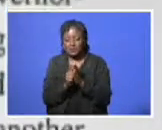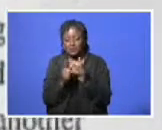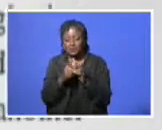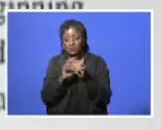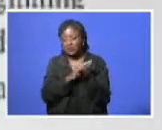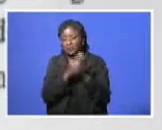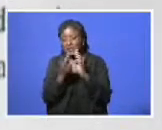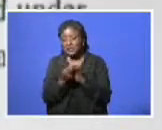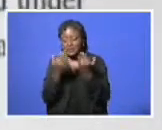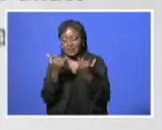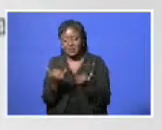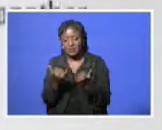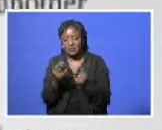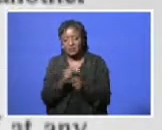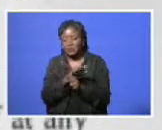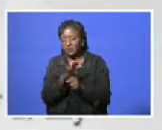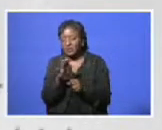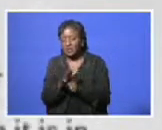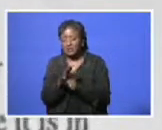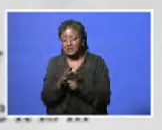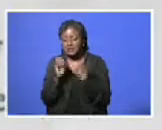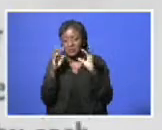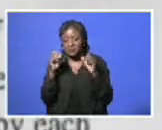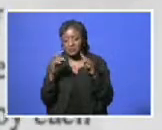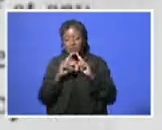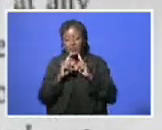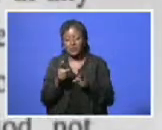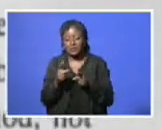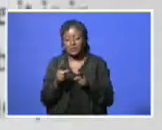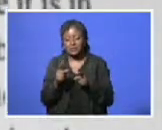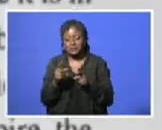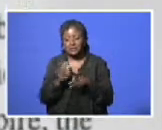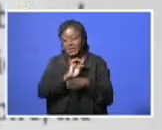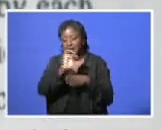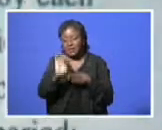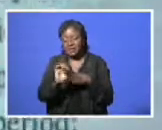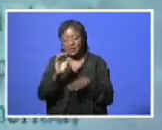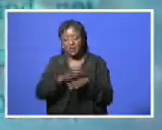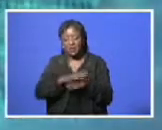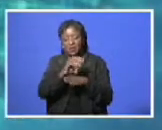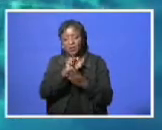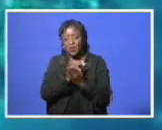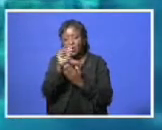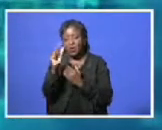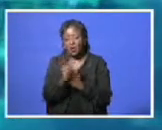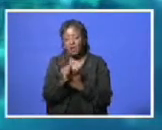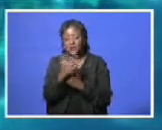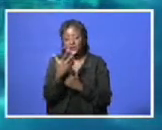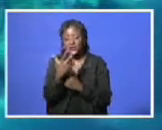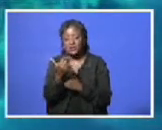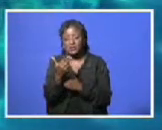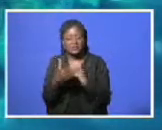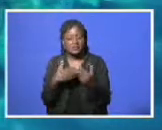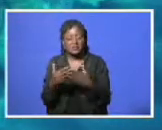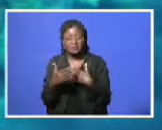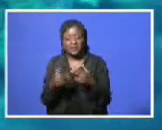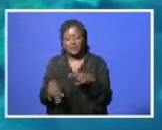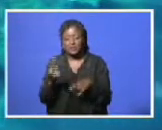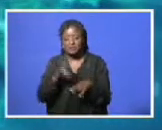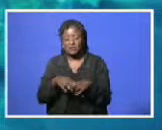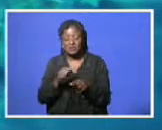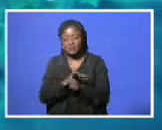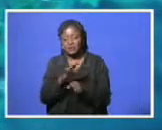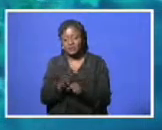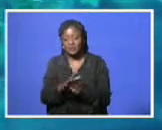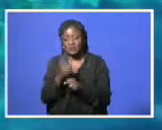emergency COVID-19 orders set to expire on August 13th. This despite rising COVID-19 infections that last week saw 100